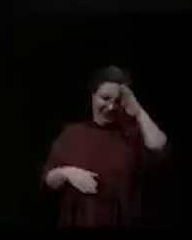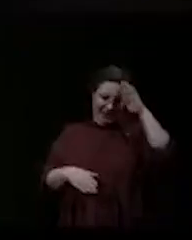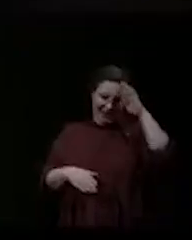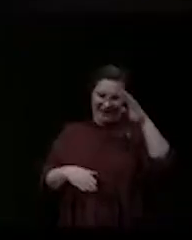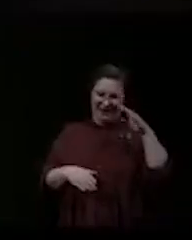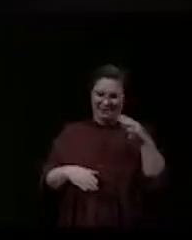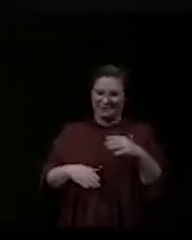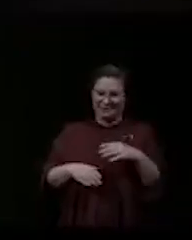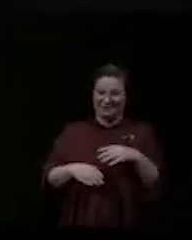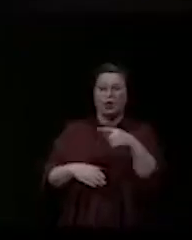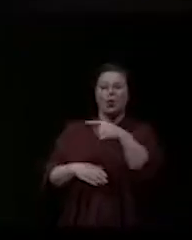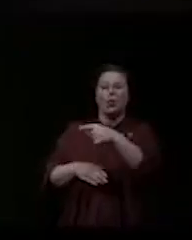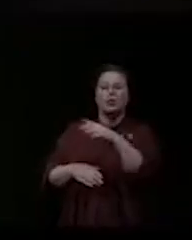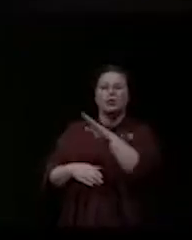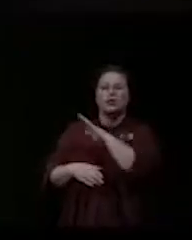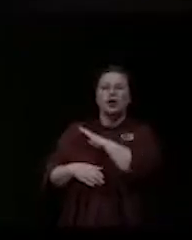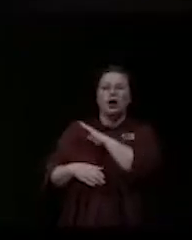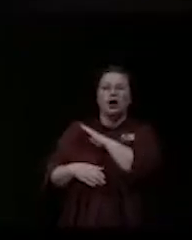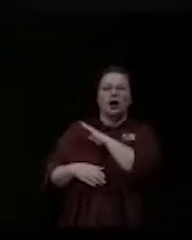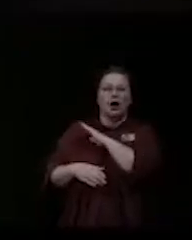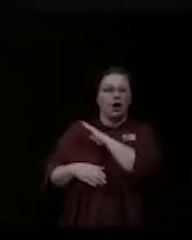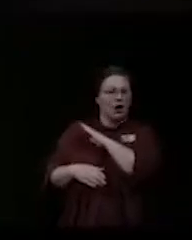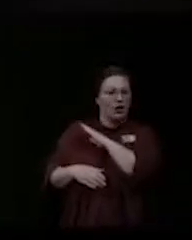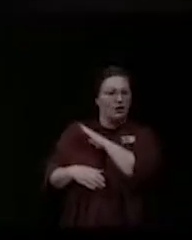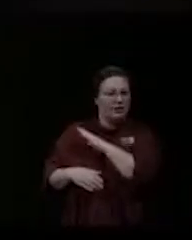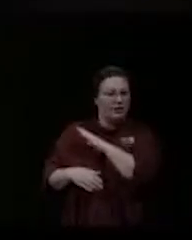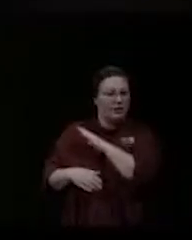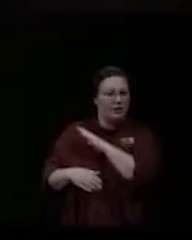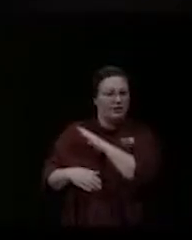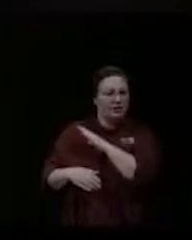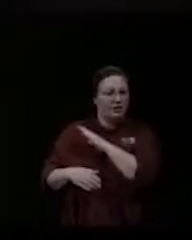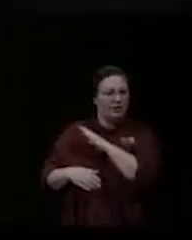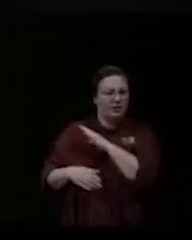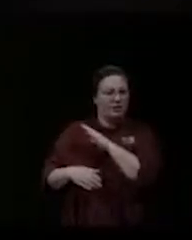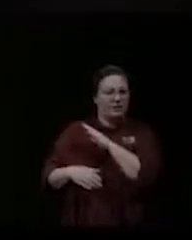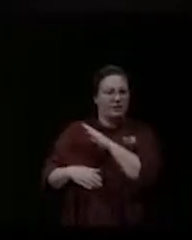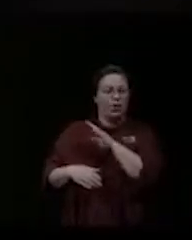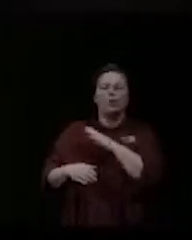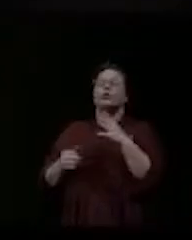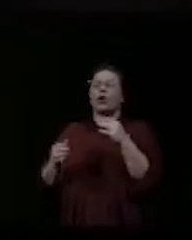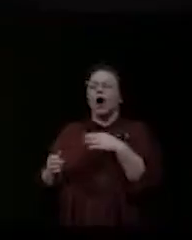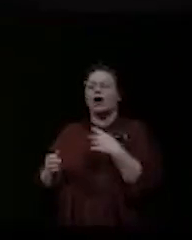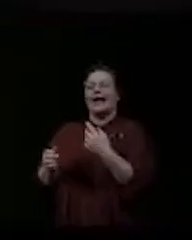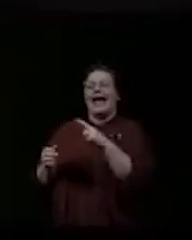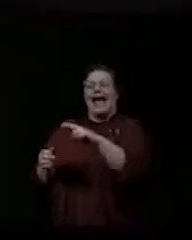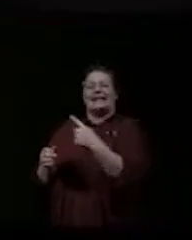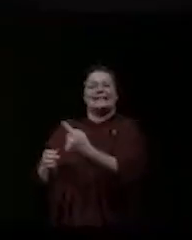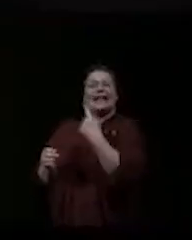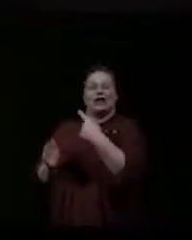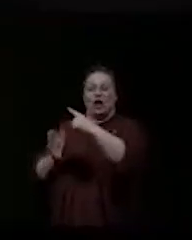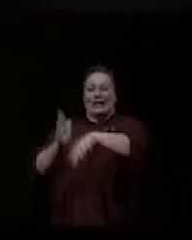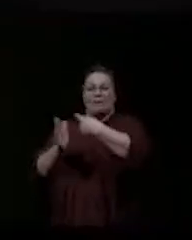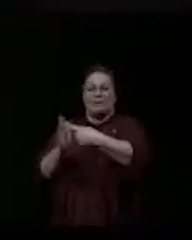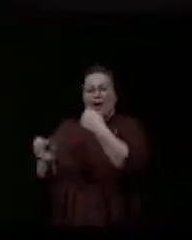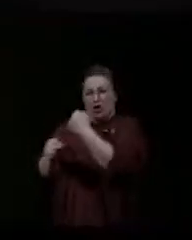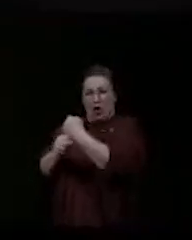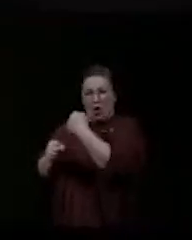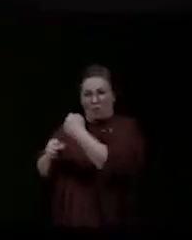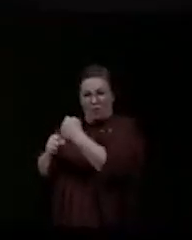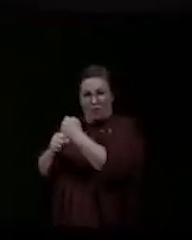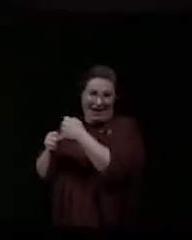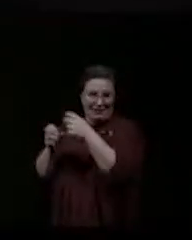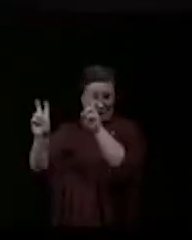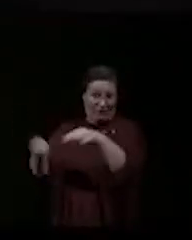certain limited amount of hours. And that work funded her work to